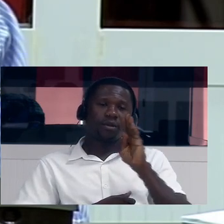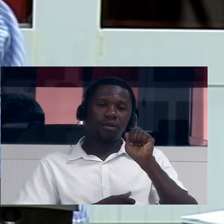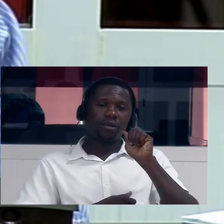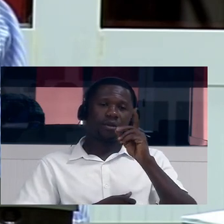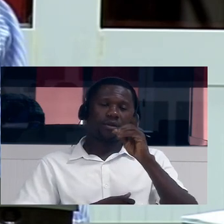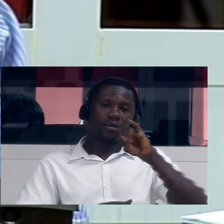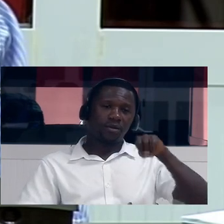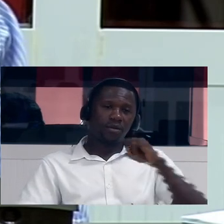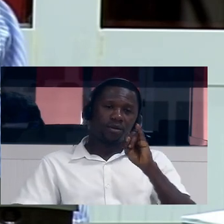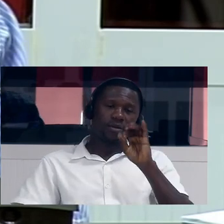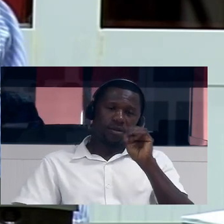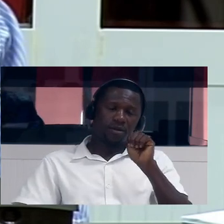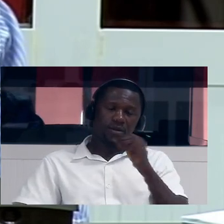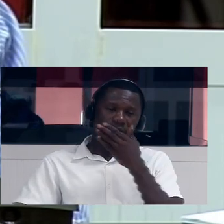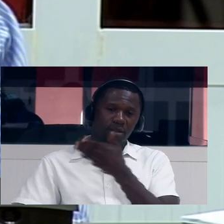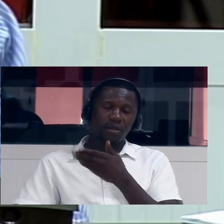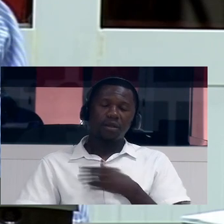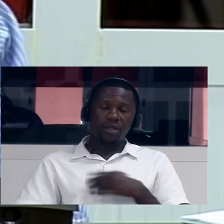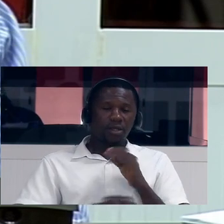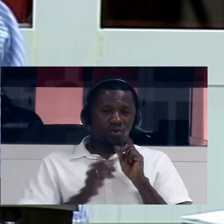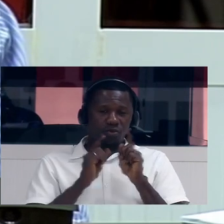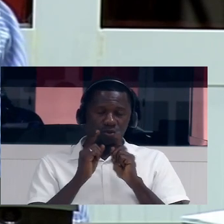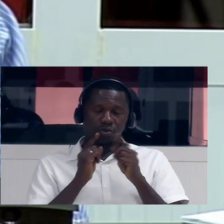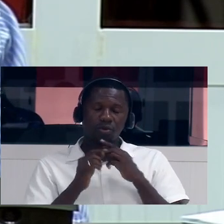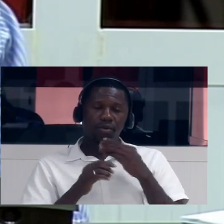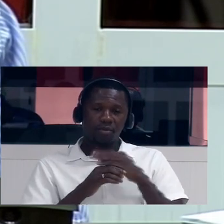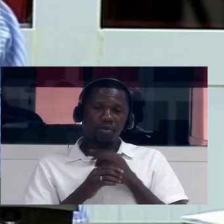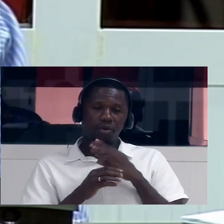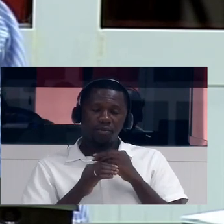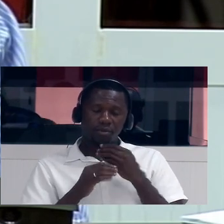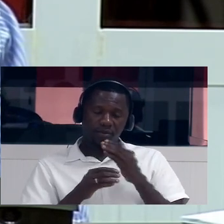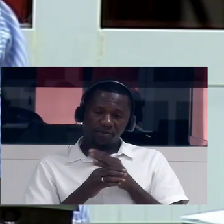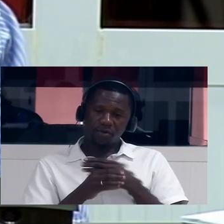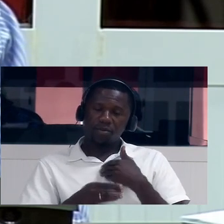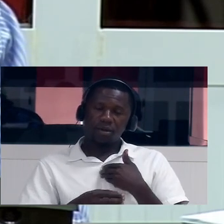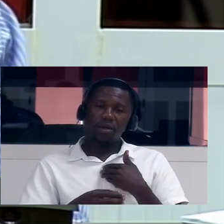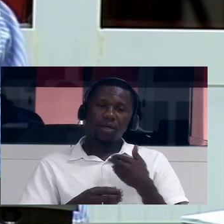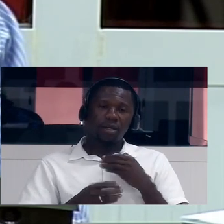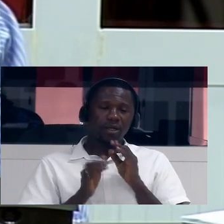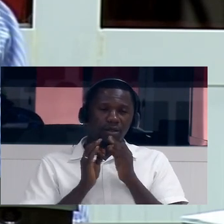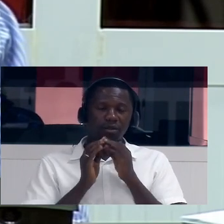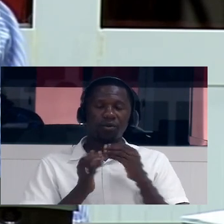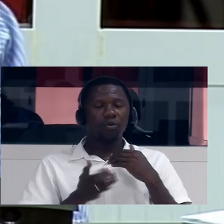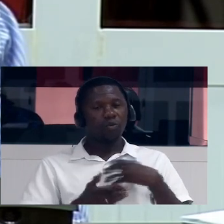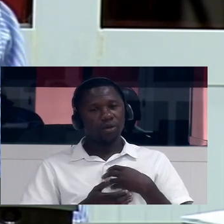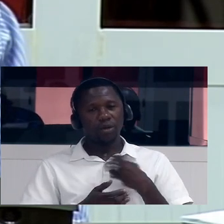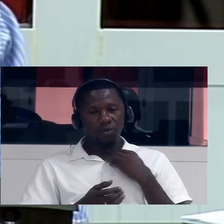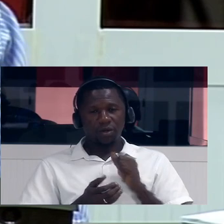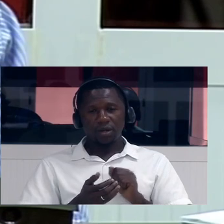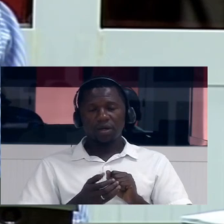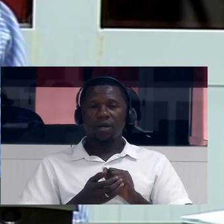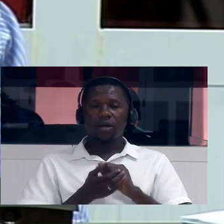me. And after he had finished speaking, I said to the students, look, I would rather you apply for a